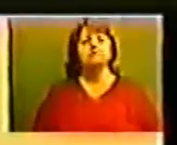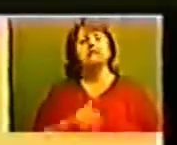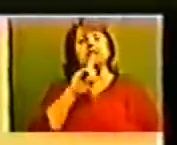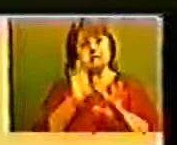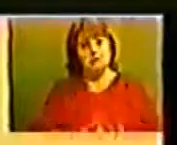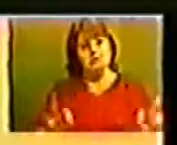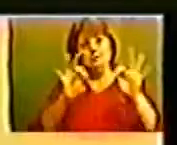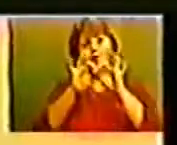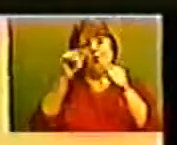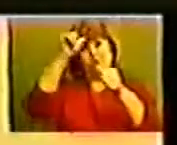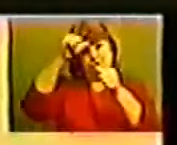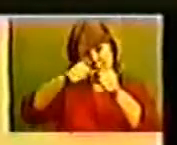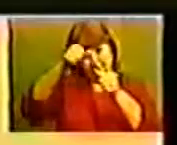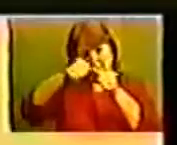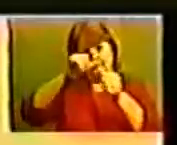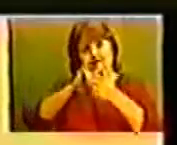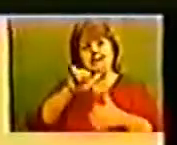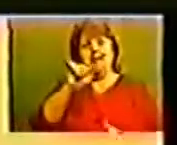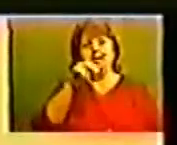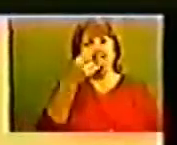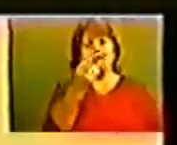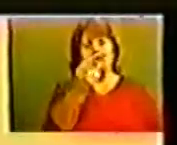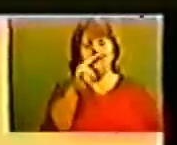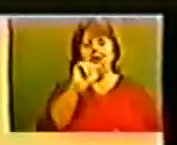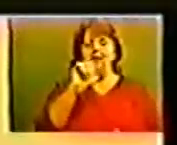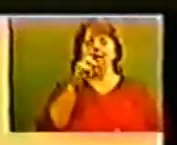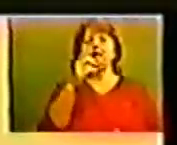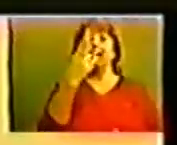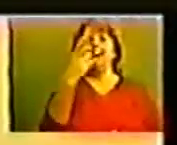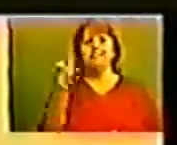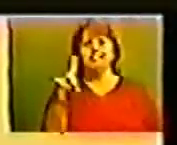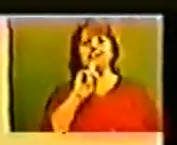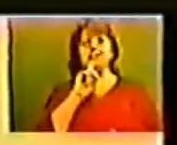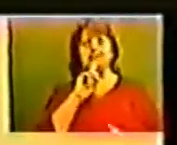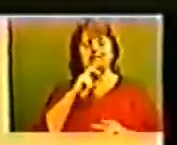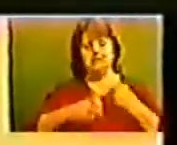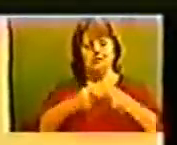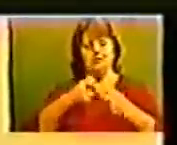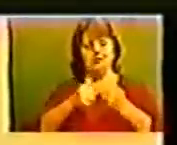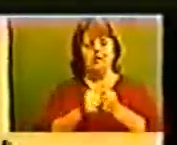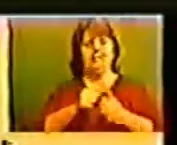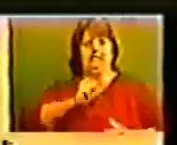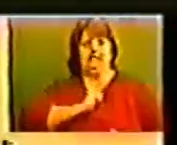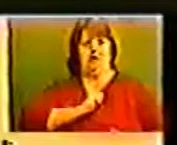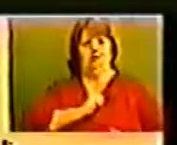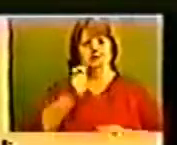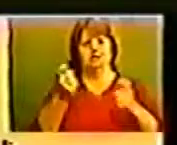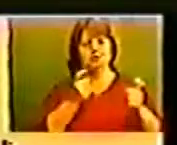It's important to keep in mind that ADHD is a difficulty with self-control.